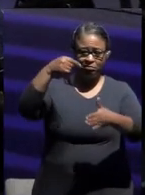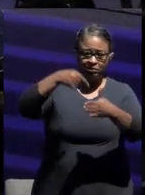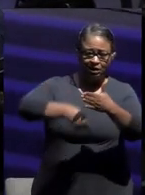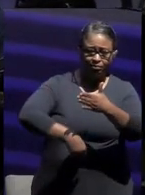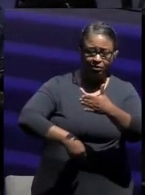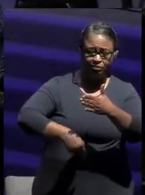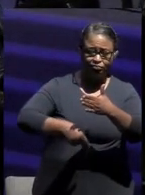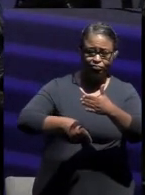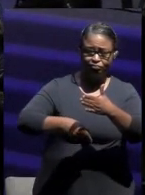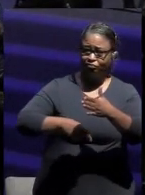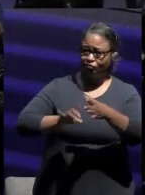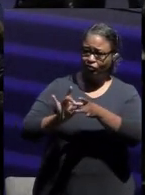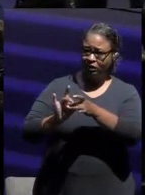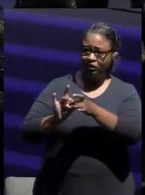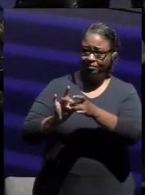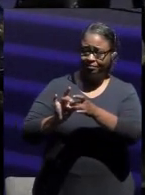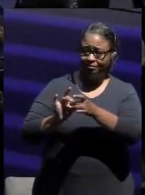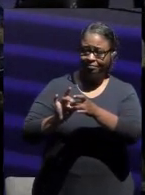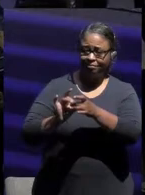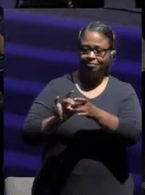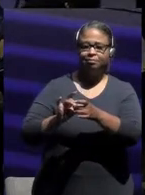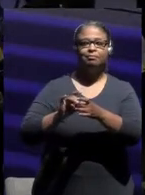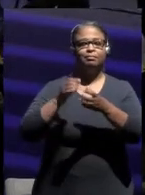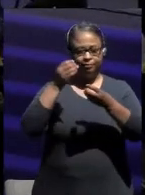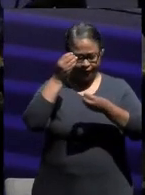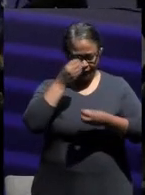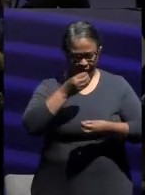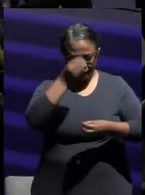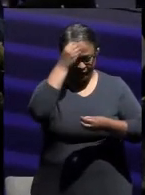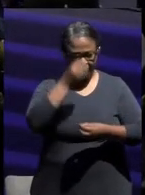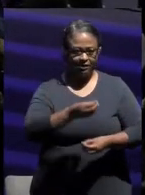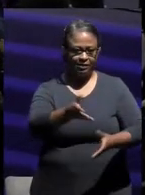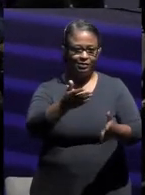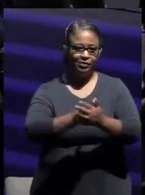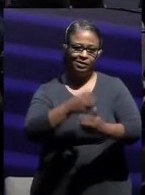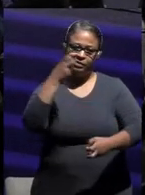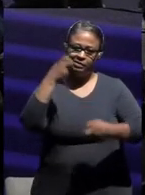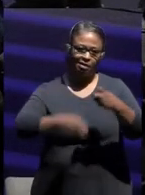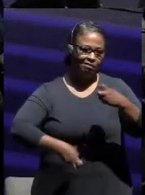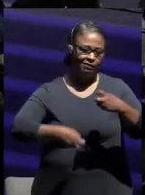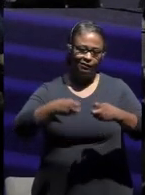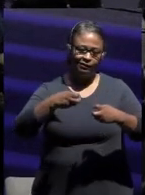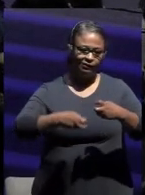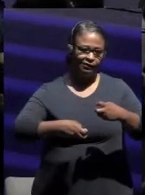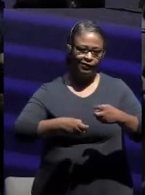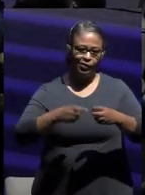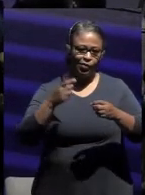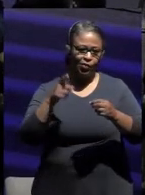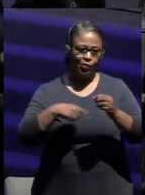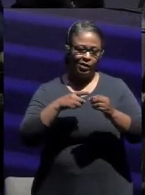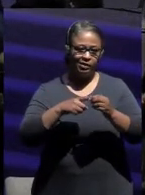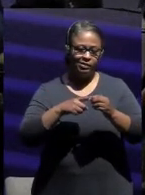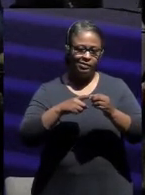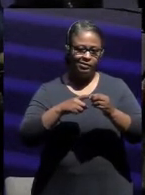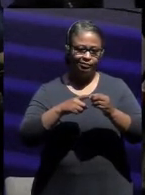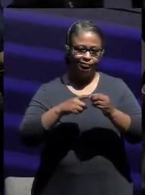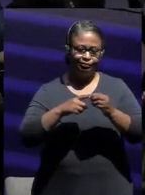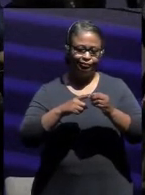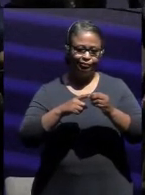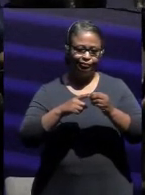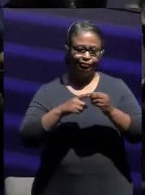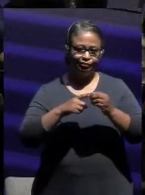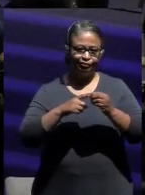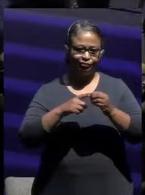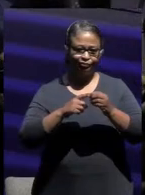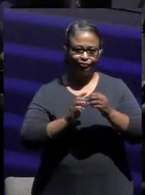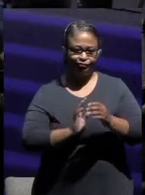relationship. Can I tell you, it's hard and it's rare on the horizontal plane,